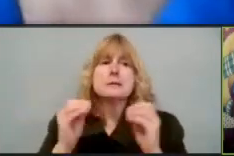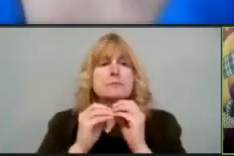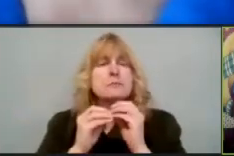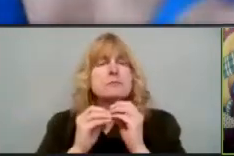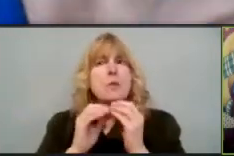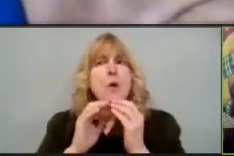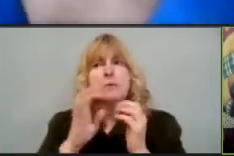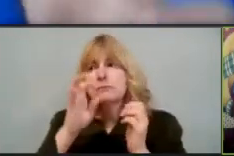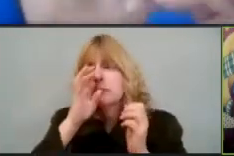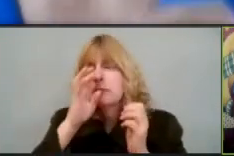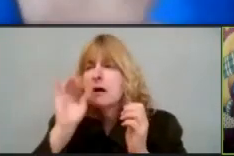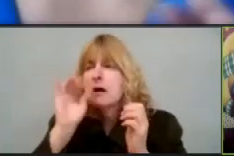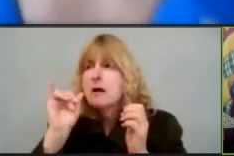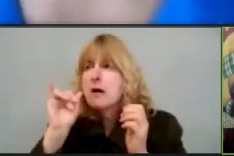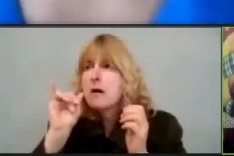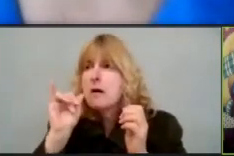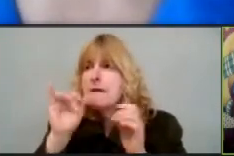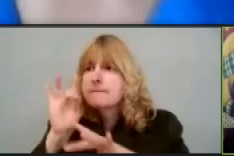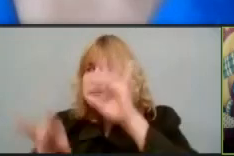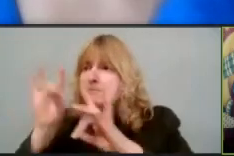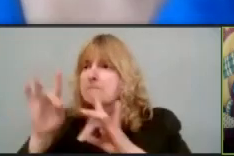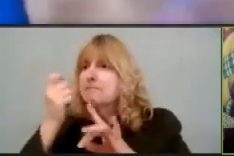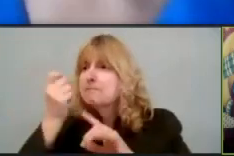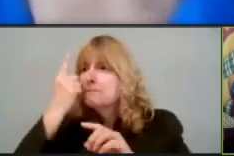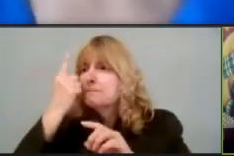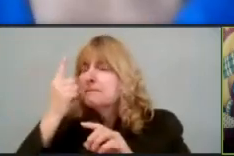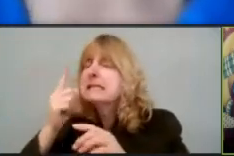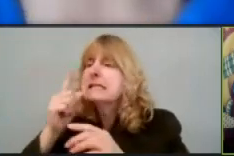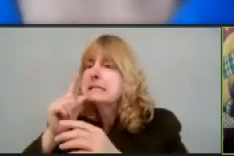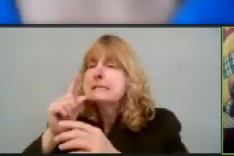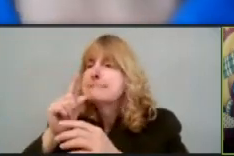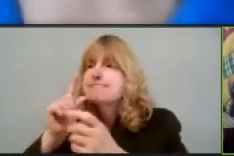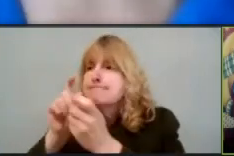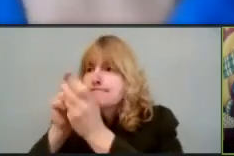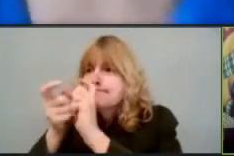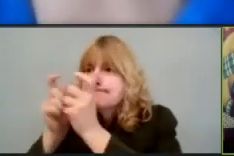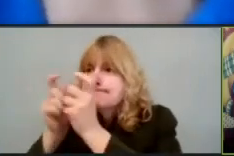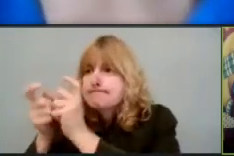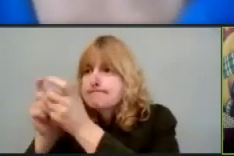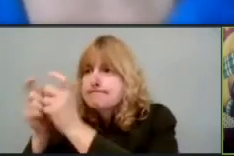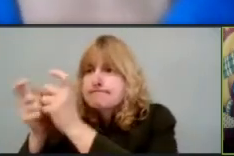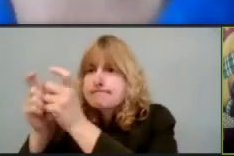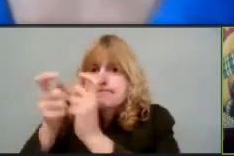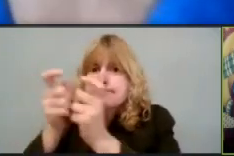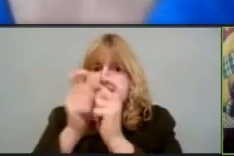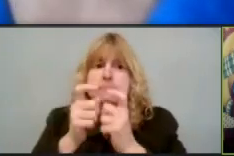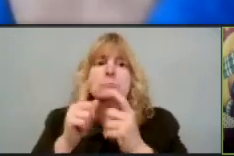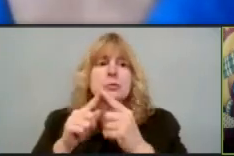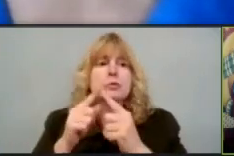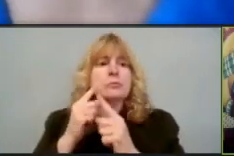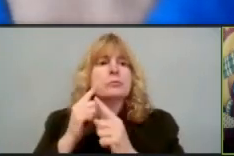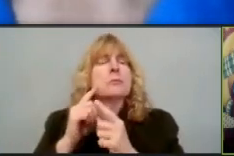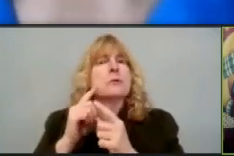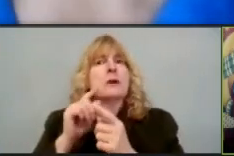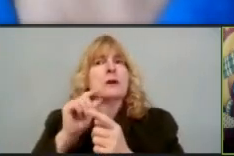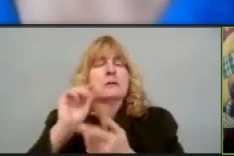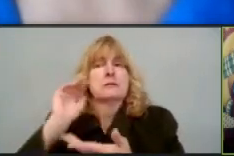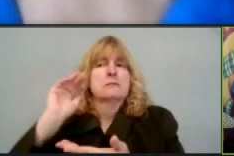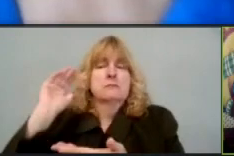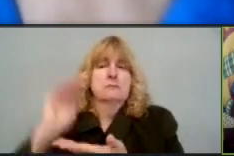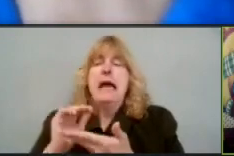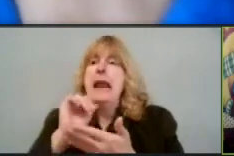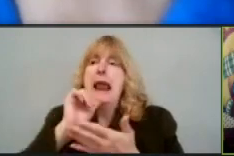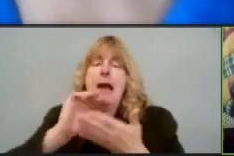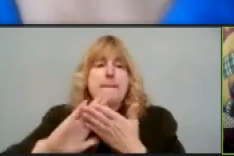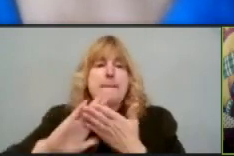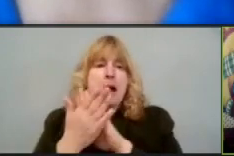understanding those behaviors and beginning to correct them before they move to the point of either one being abusive or, for that matter,